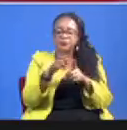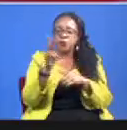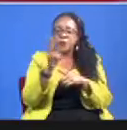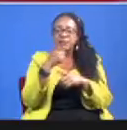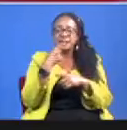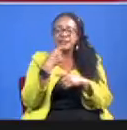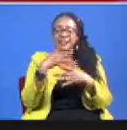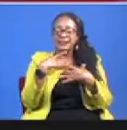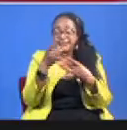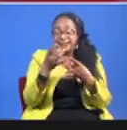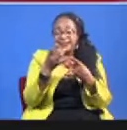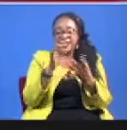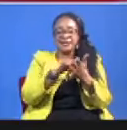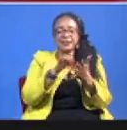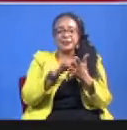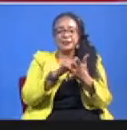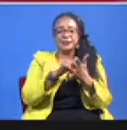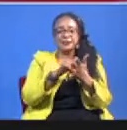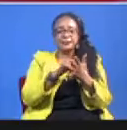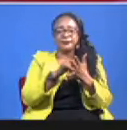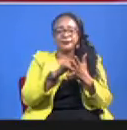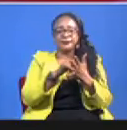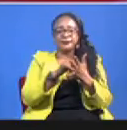it's interesting that he